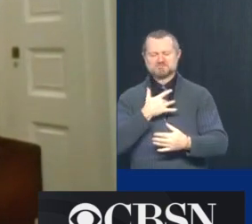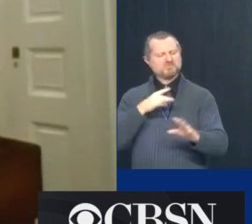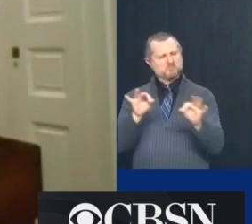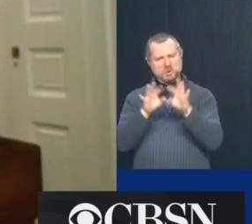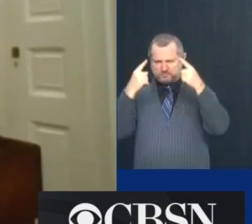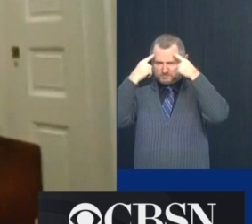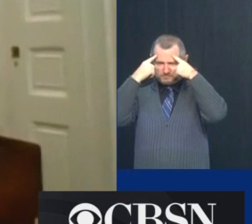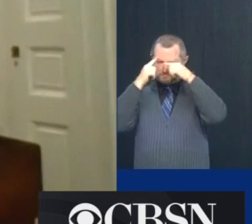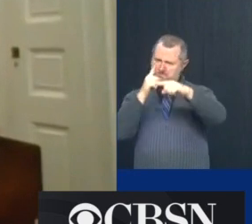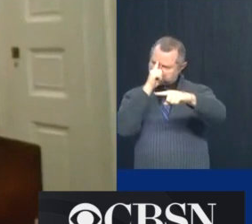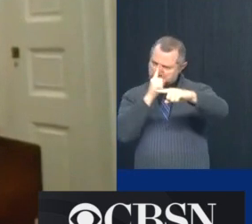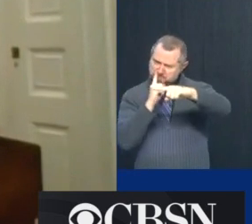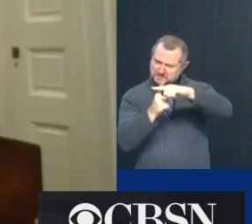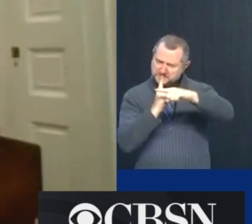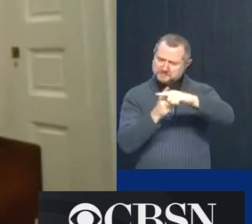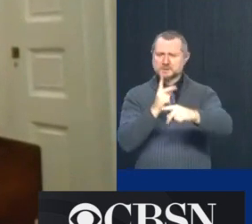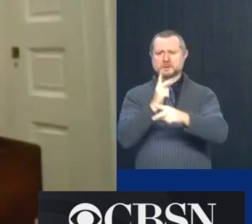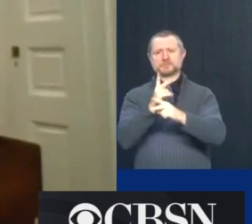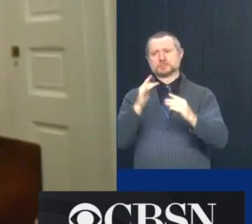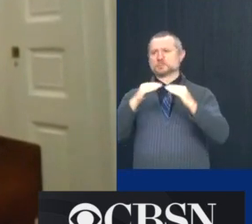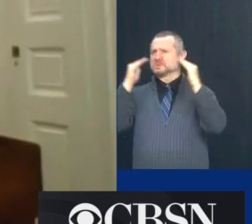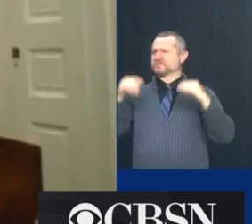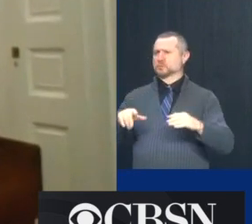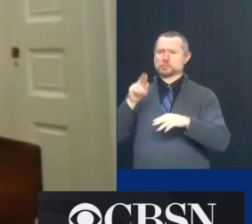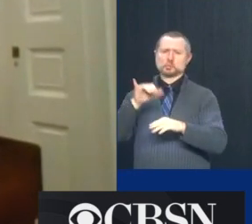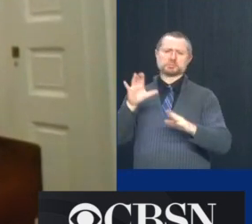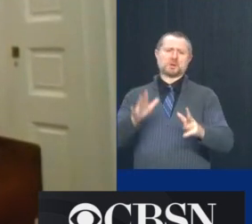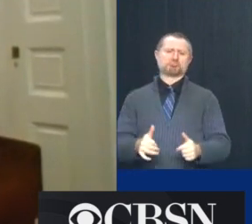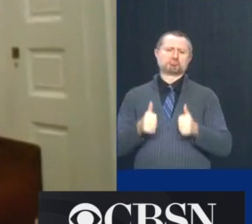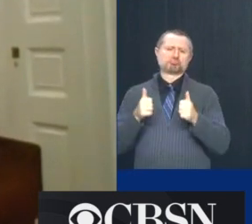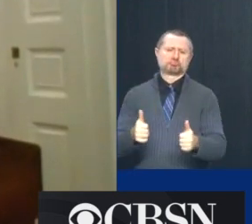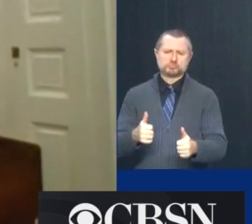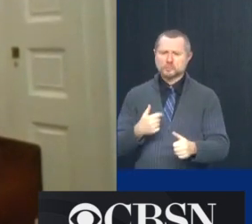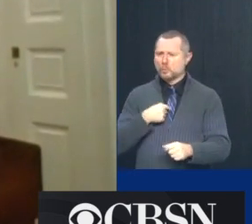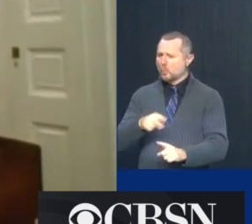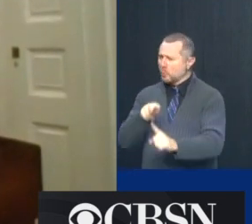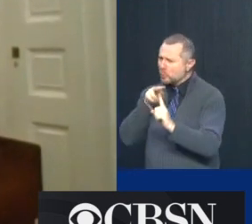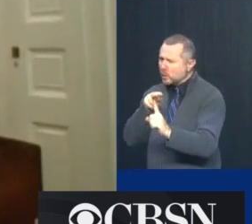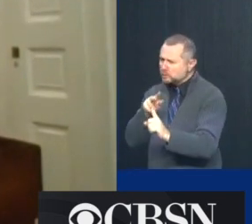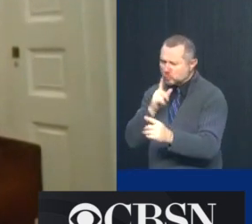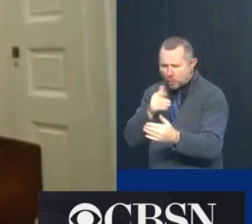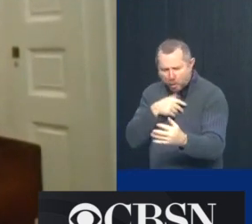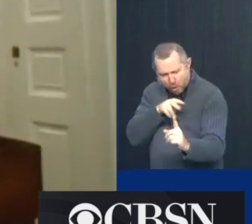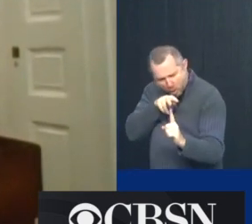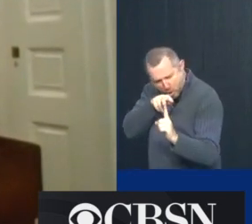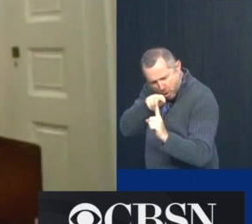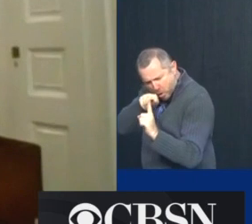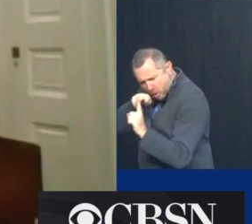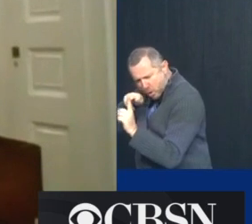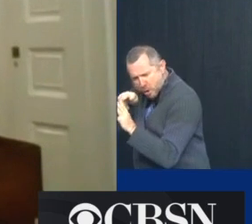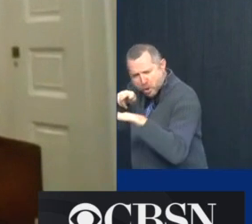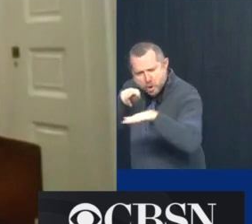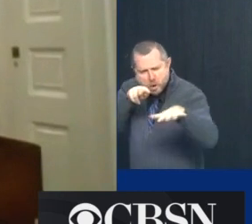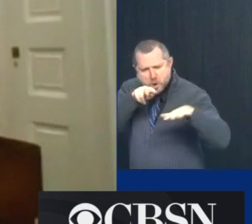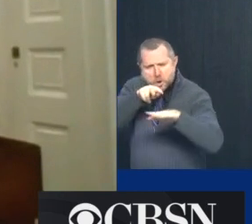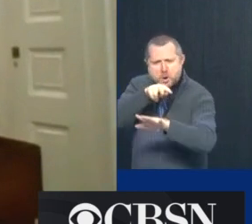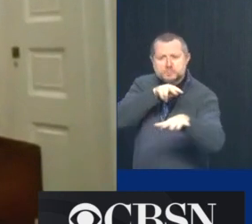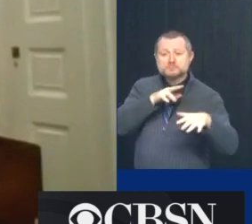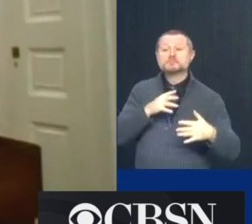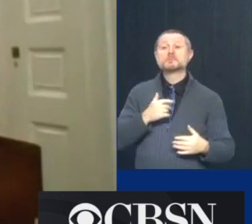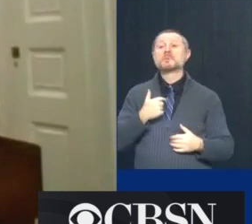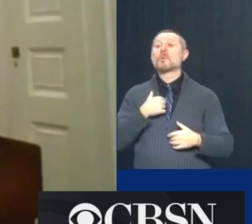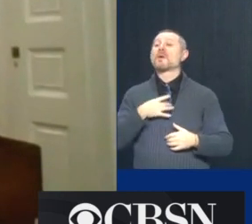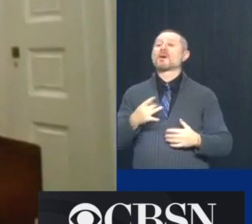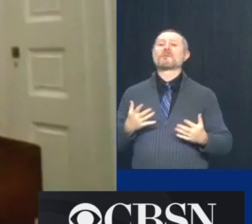holding strong. We're monitoring it, obviously, daily, hourly. But I like what I see. I also like the fact that New Yorkers